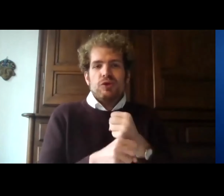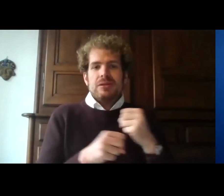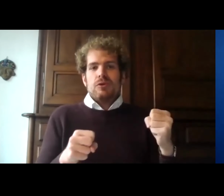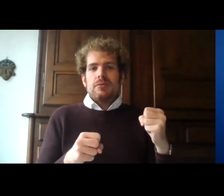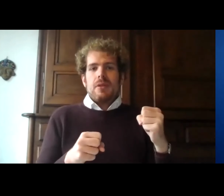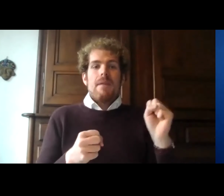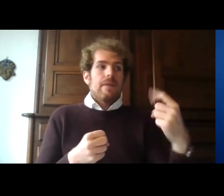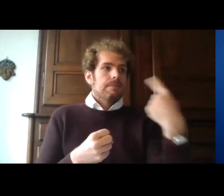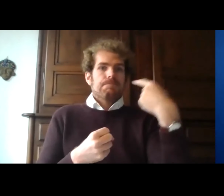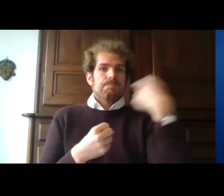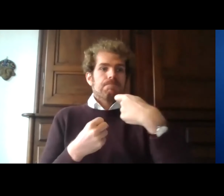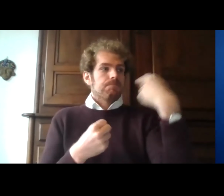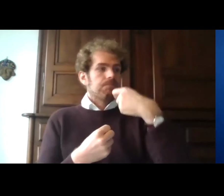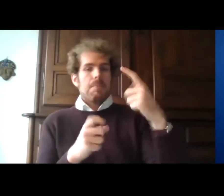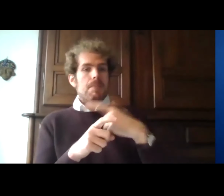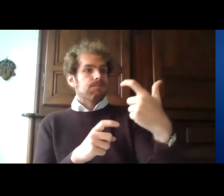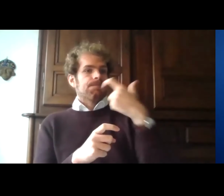using visual tactics to teach them.